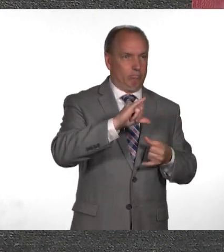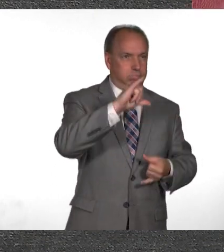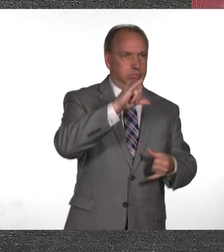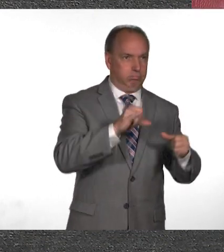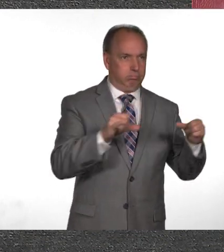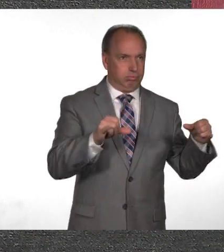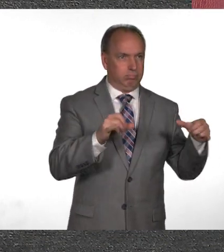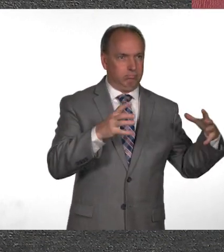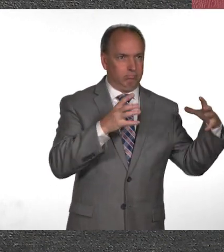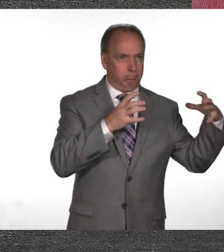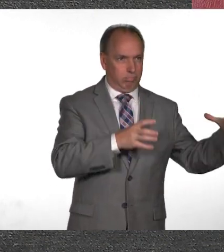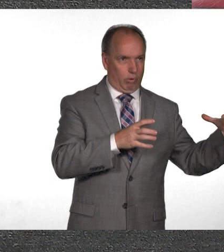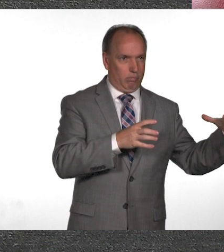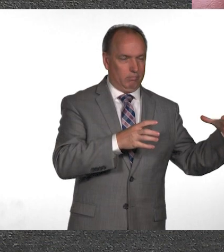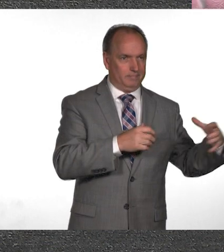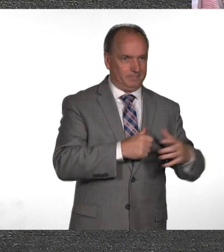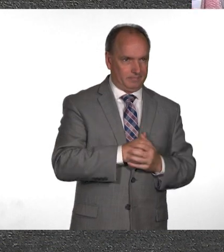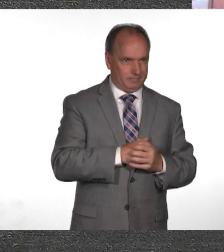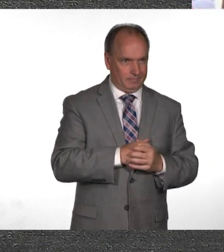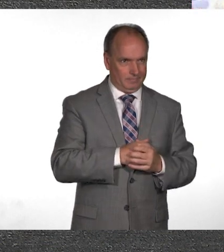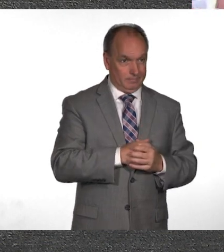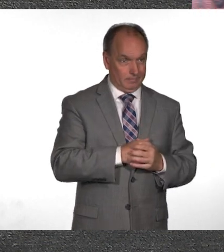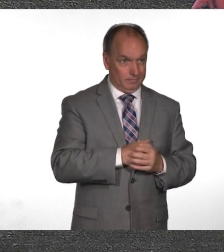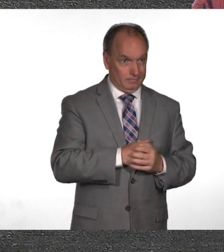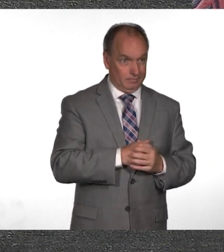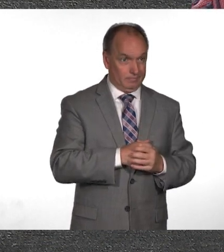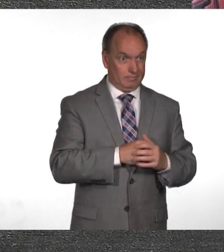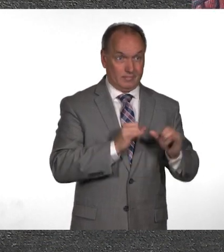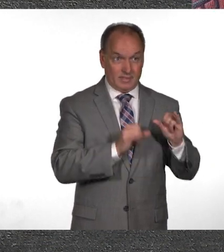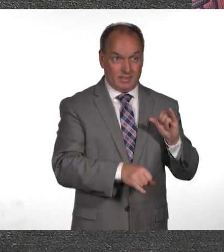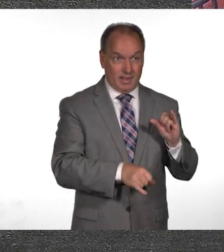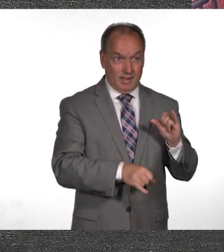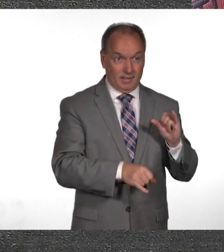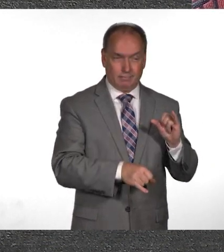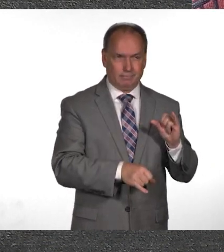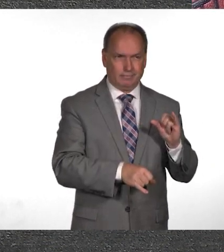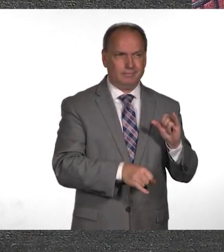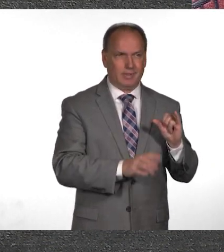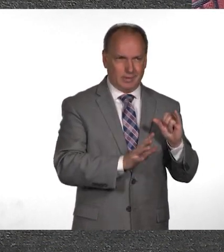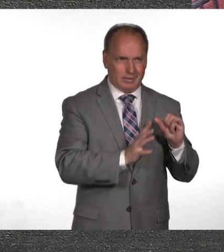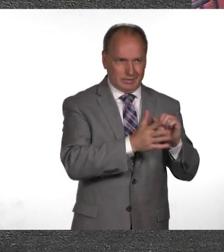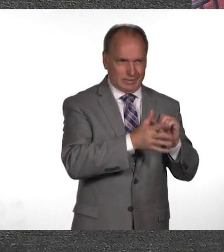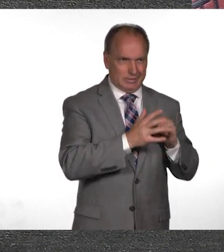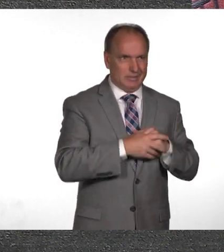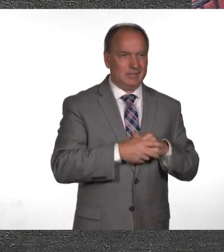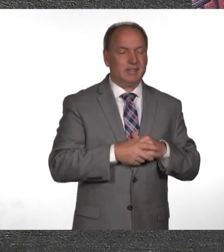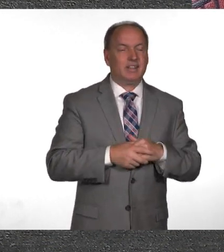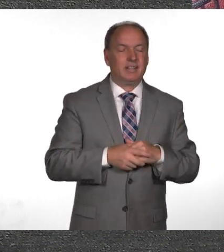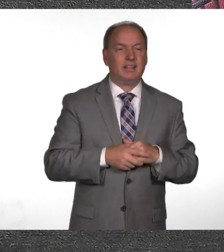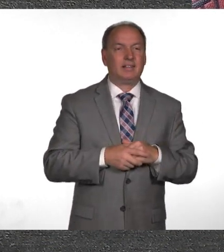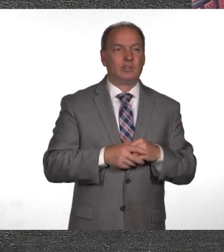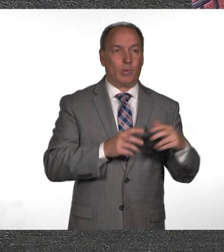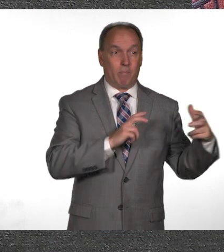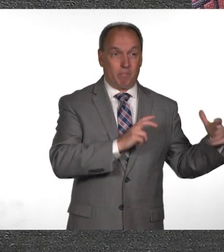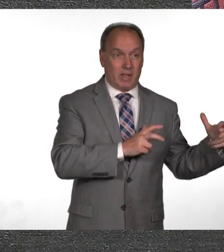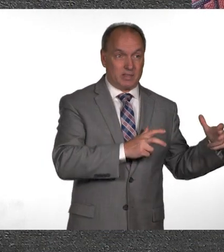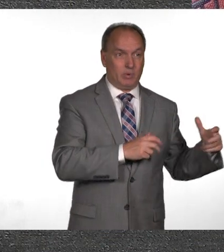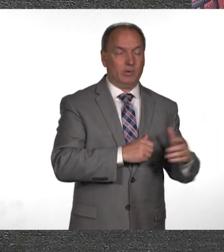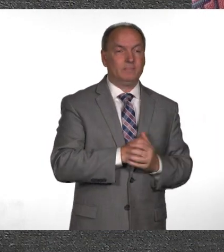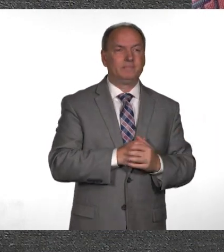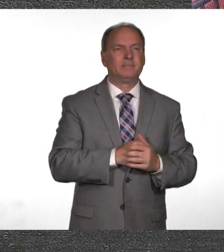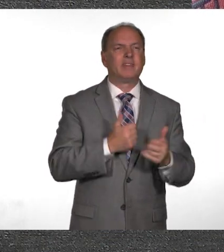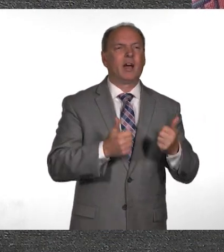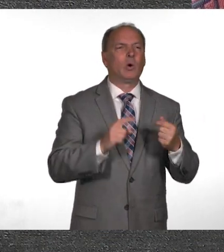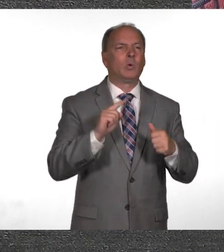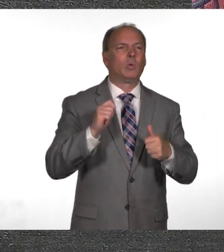in our line of balls. Let's see if it can stay. It wants to roll away. There we go. Okay, so there's the basketball. Now, which one of